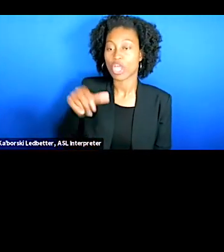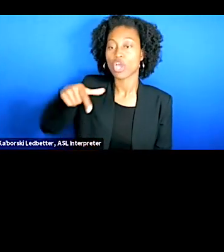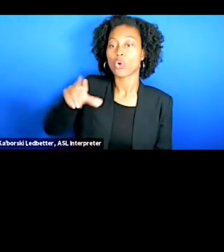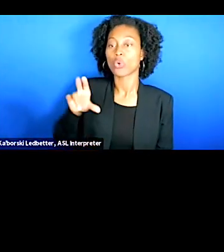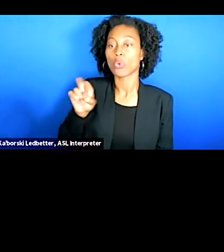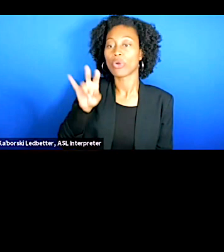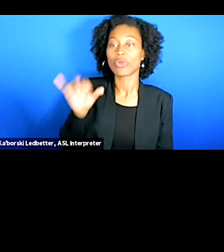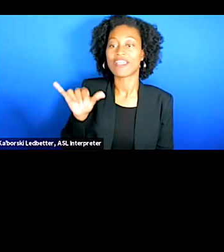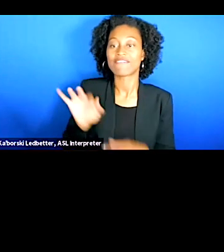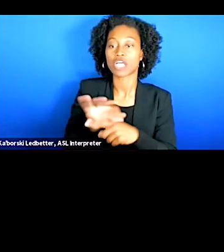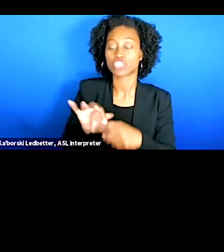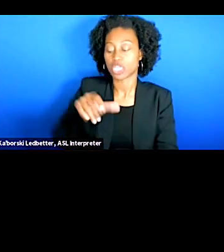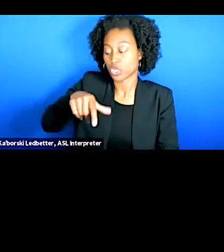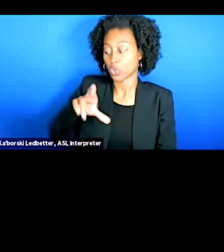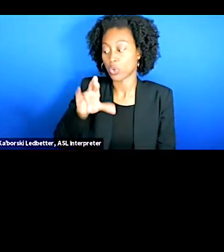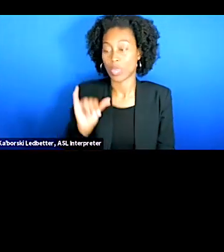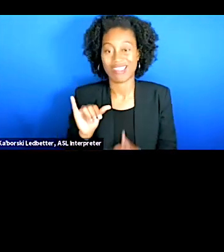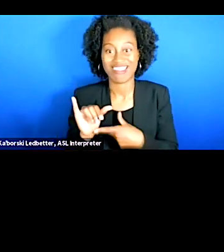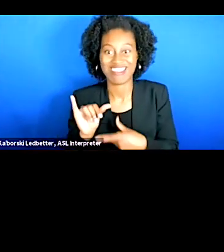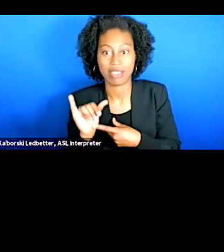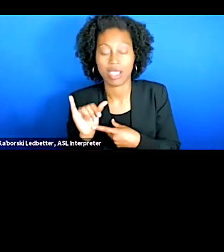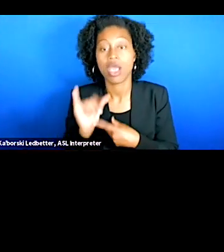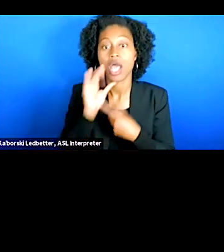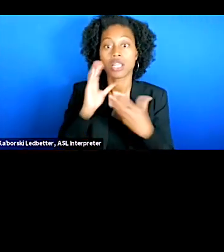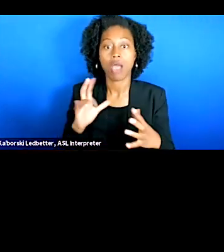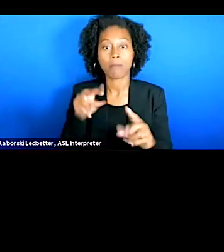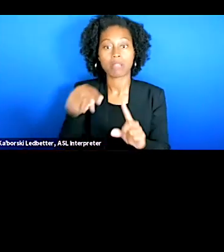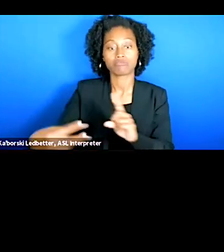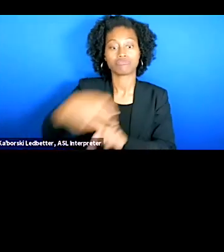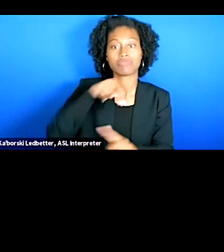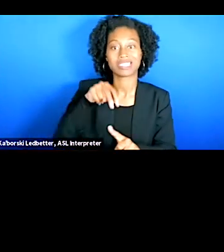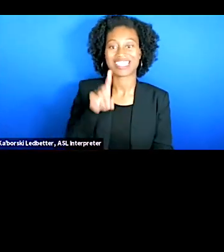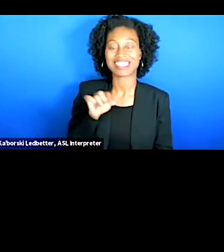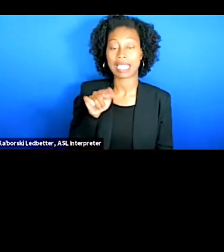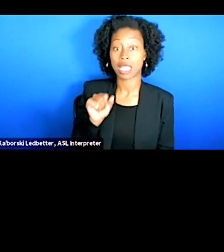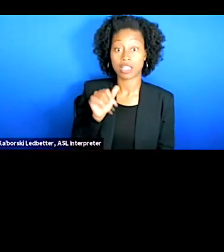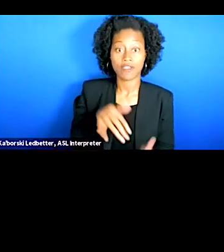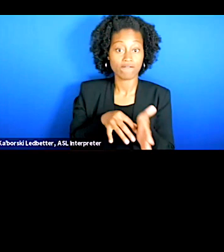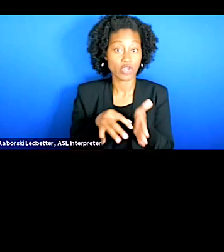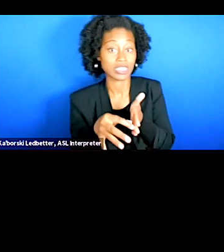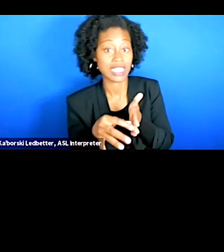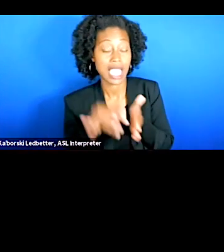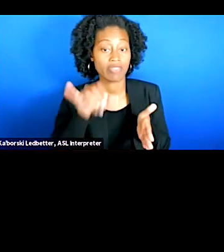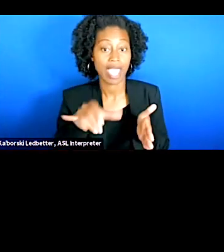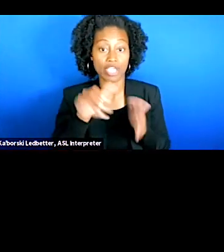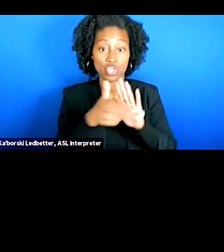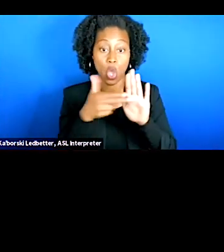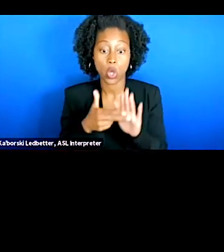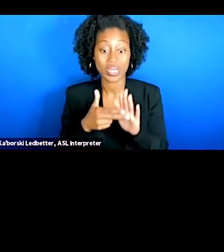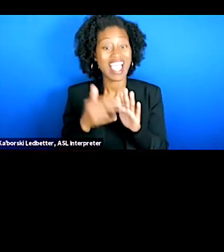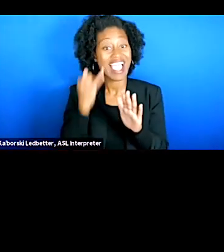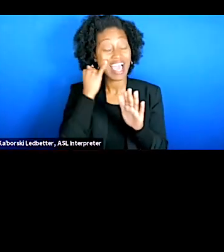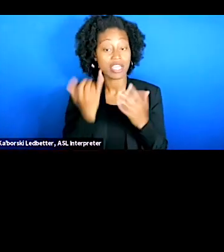you to look at the data that you have coded in different ways, such as the frequency of a code and the intersection of codes. In